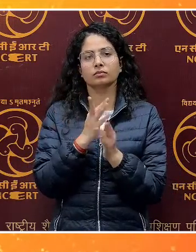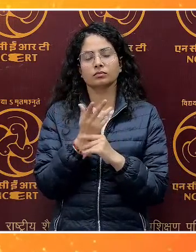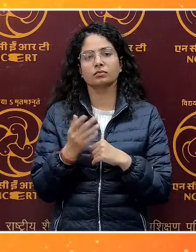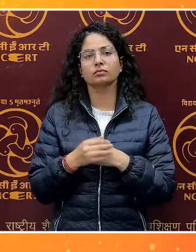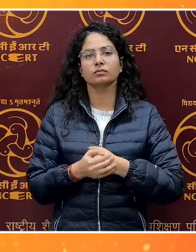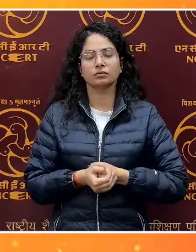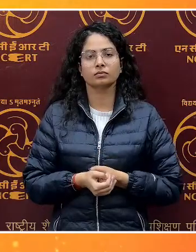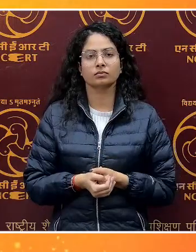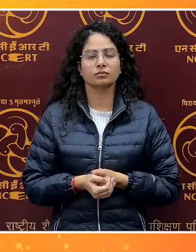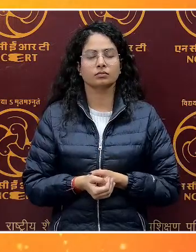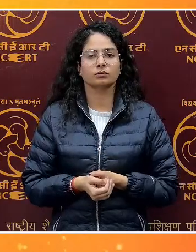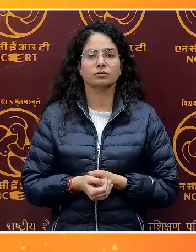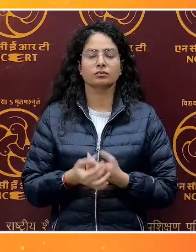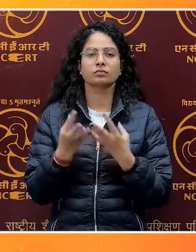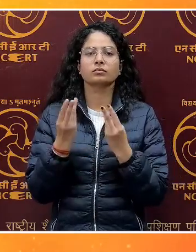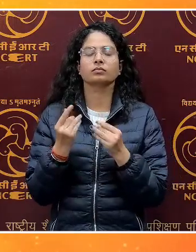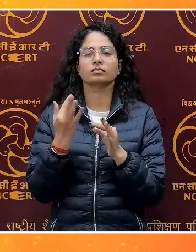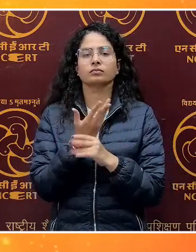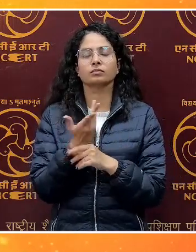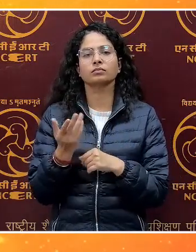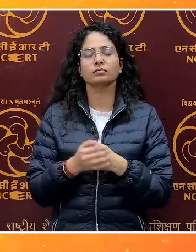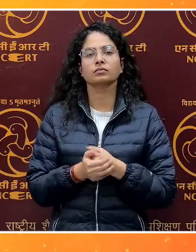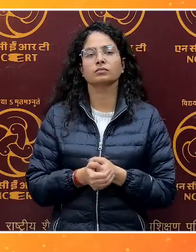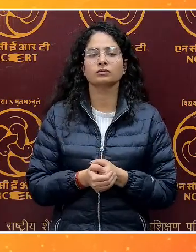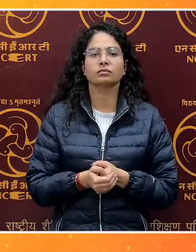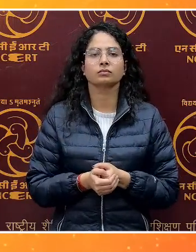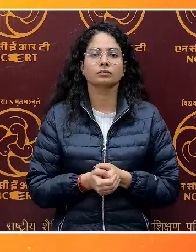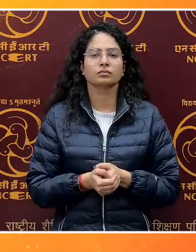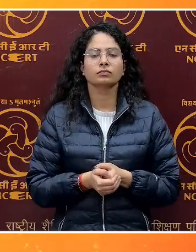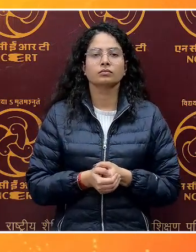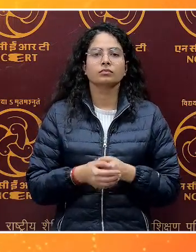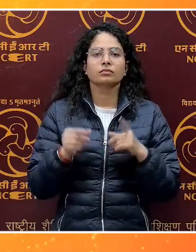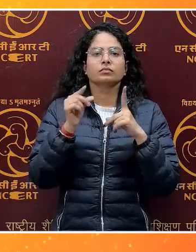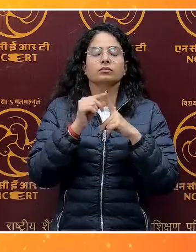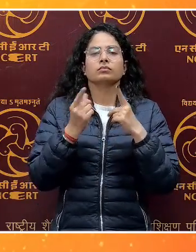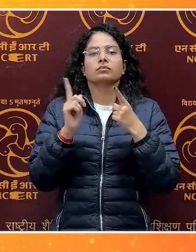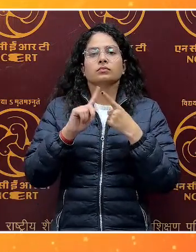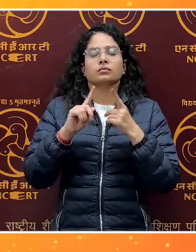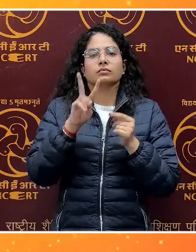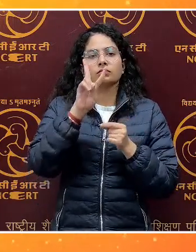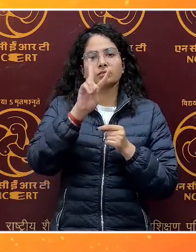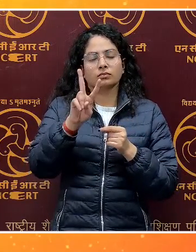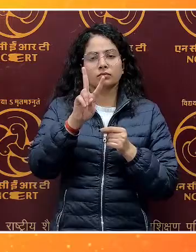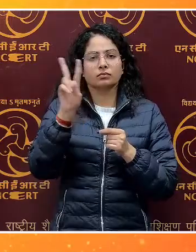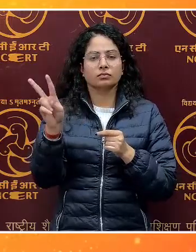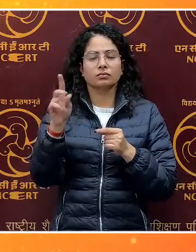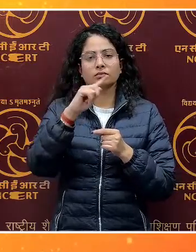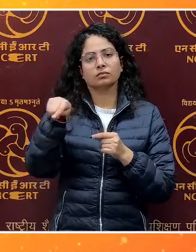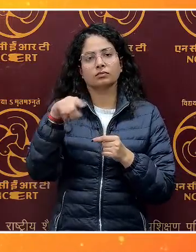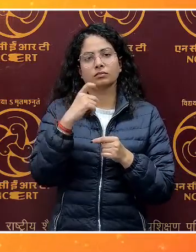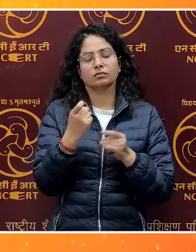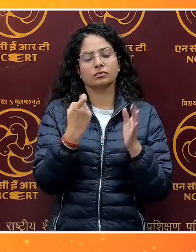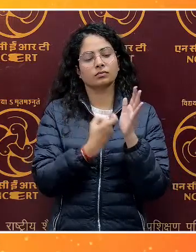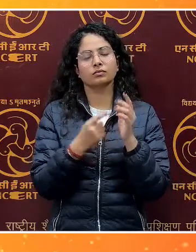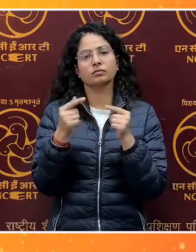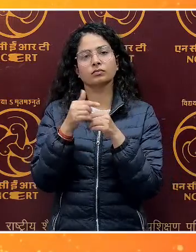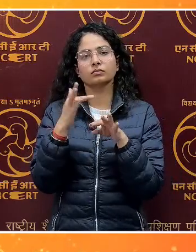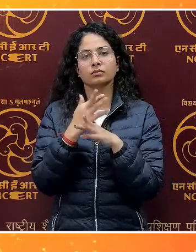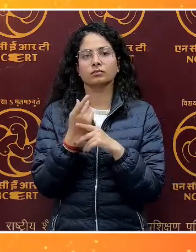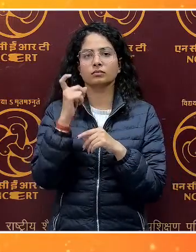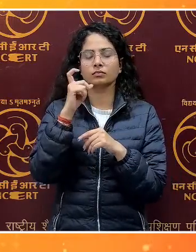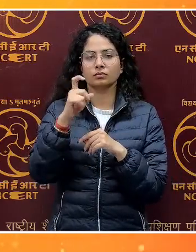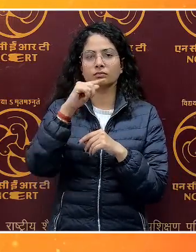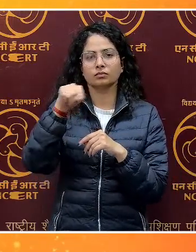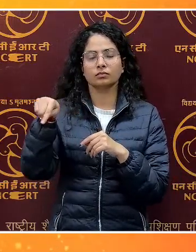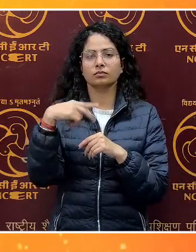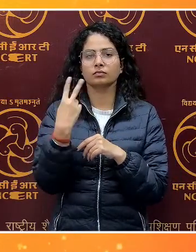this calculation to be performed. What is the value of pi? 22 upon 7. What is r? It is 7